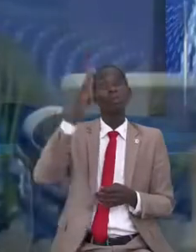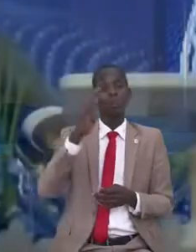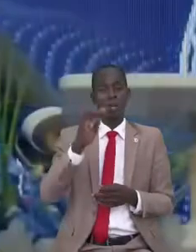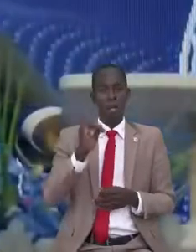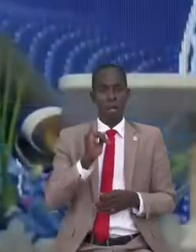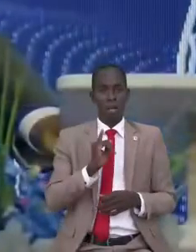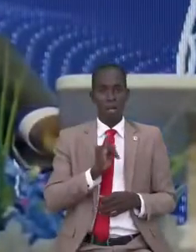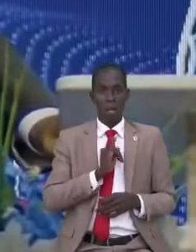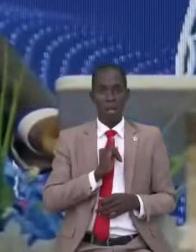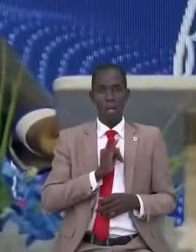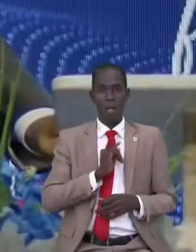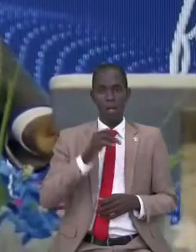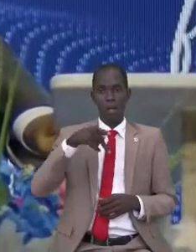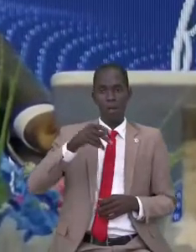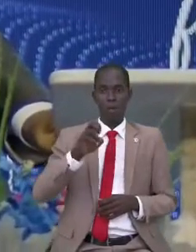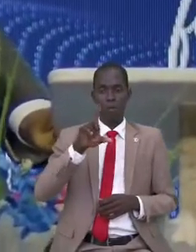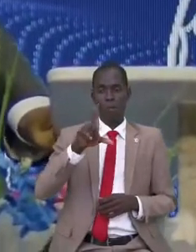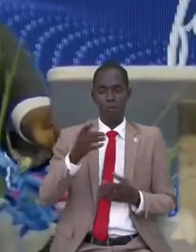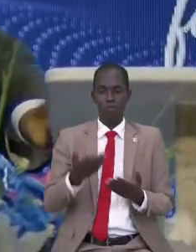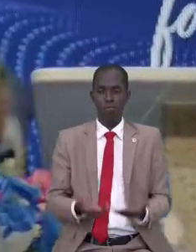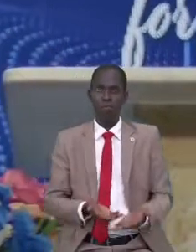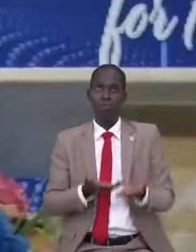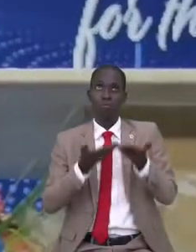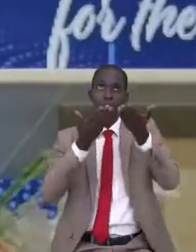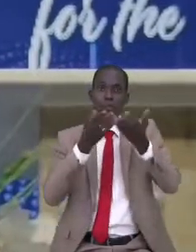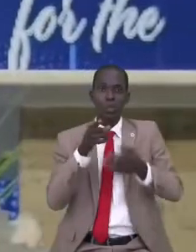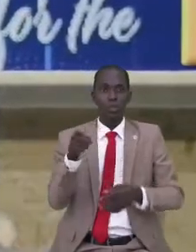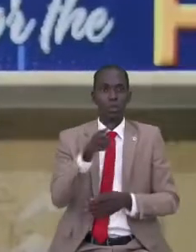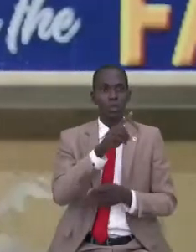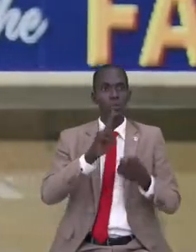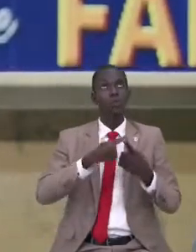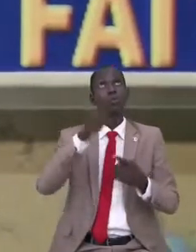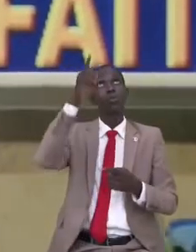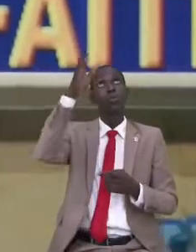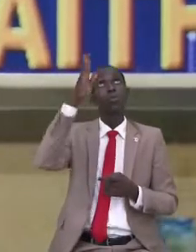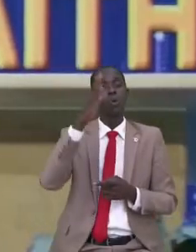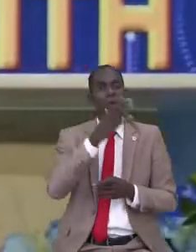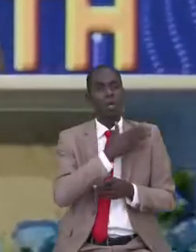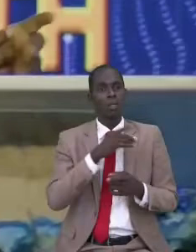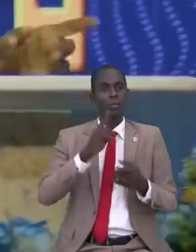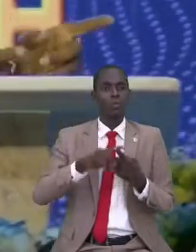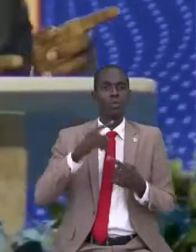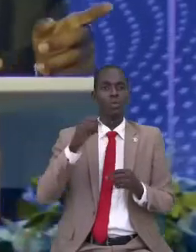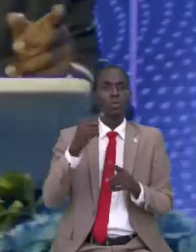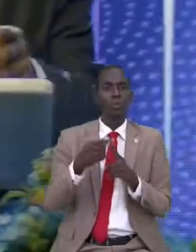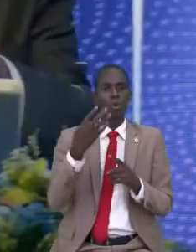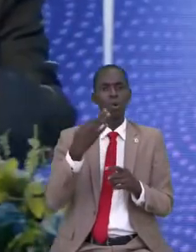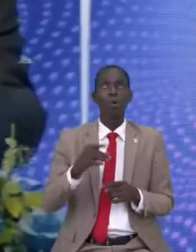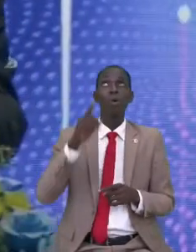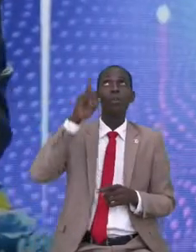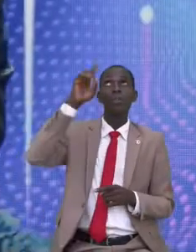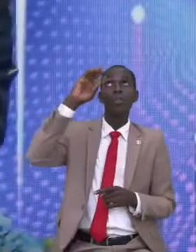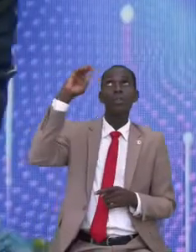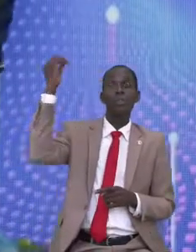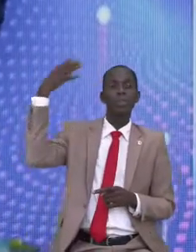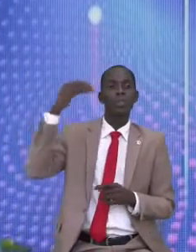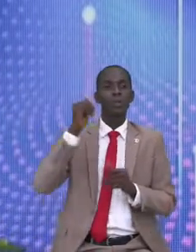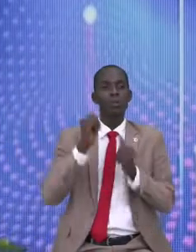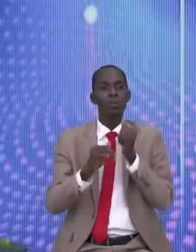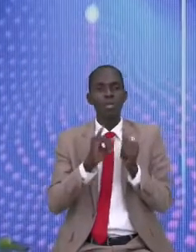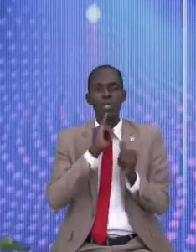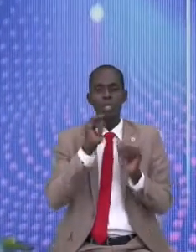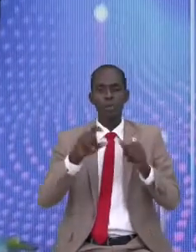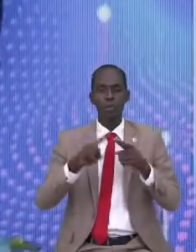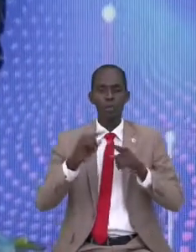I commend you to God and to the word of his grace, which is able to build